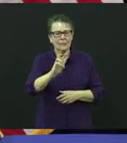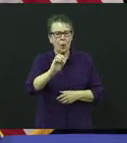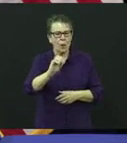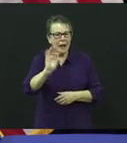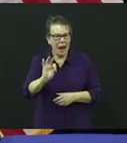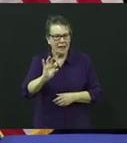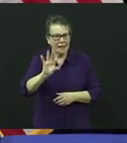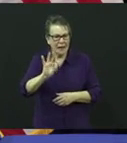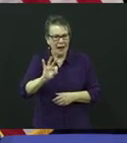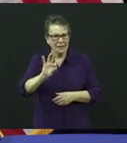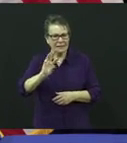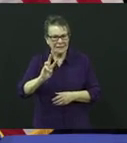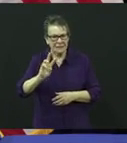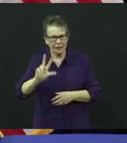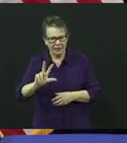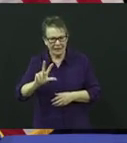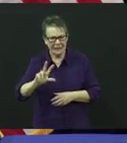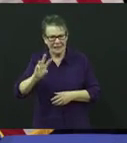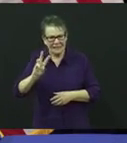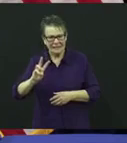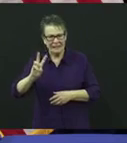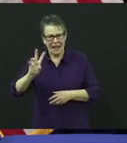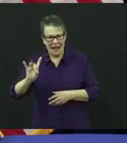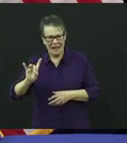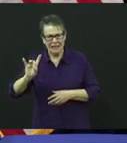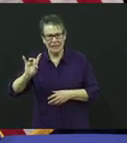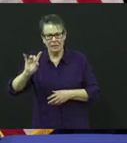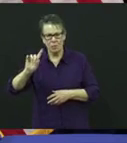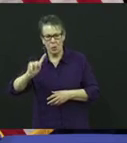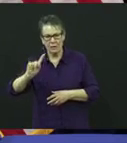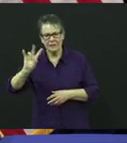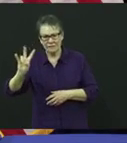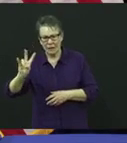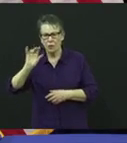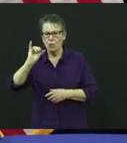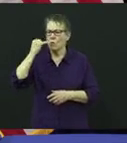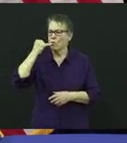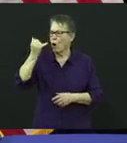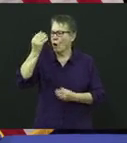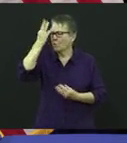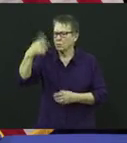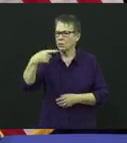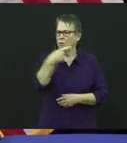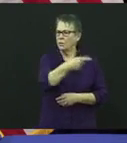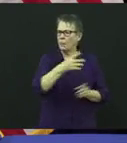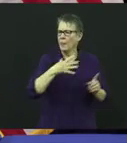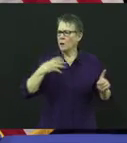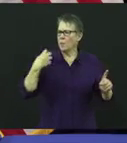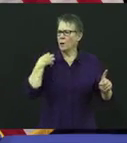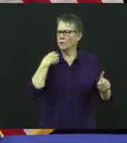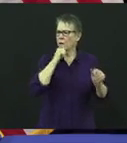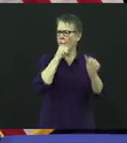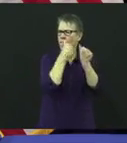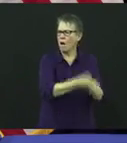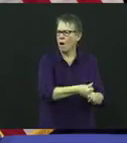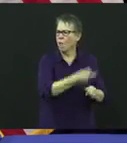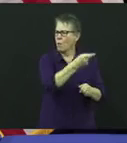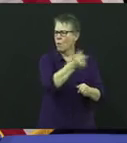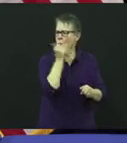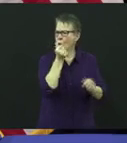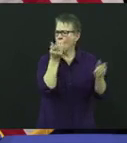609-963-6817. Again, before I turn things over to Judy, I want to thank again to the overwhelming amount of New